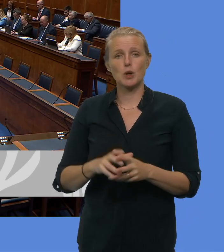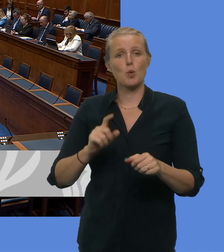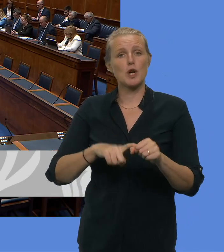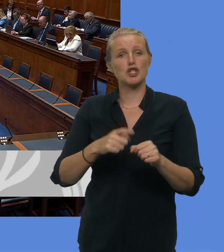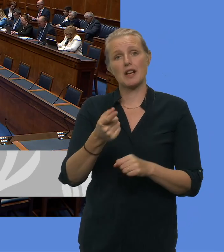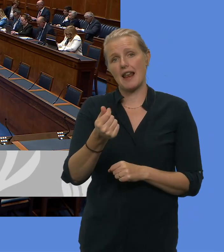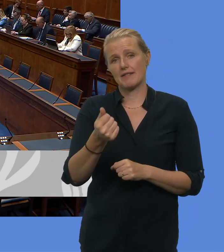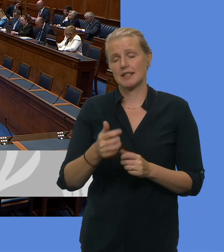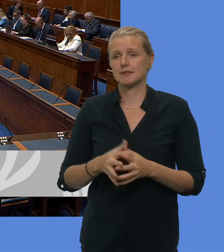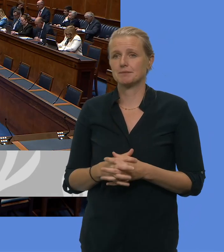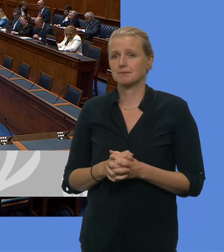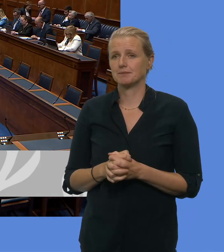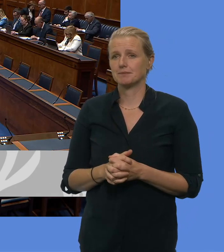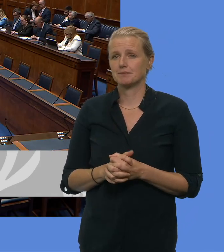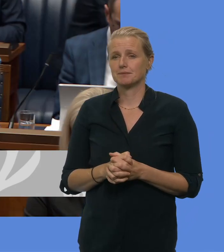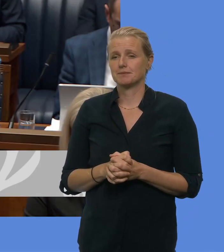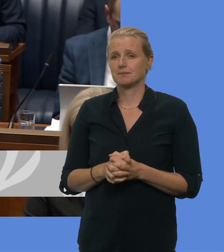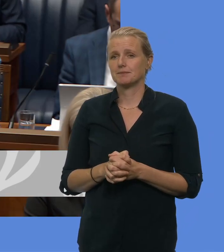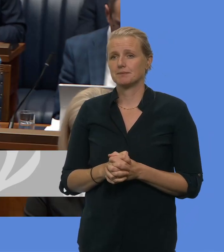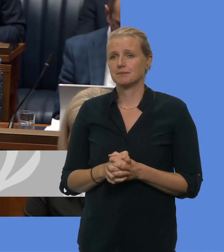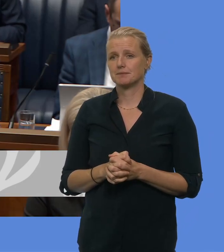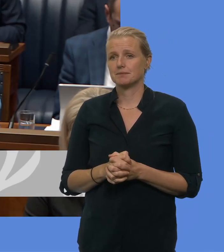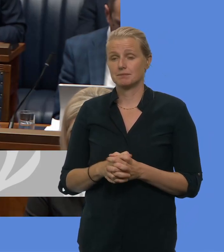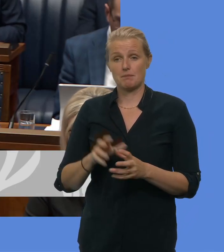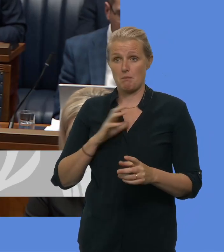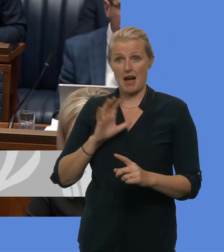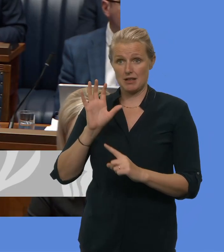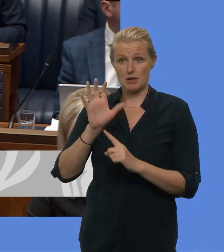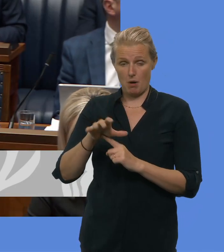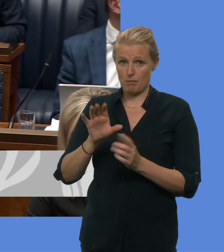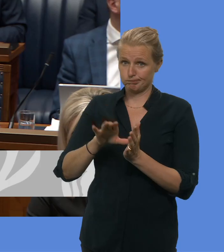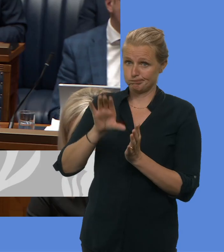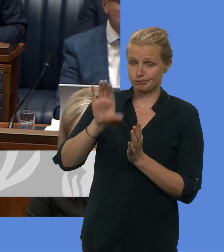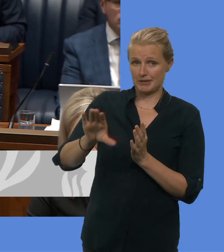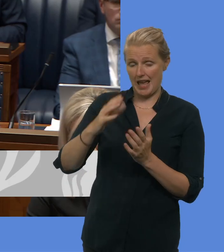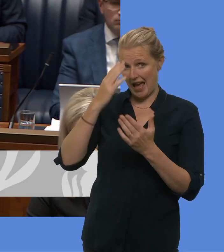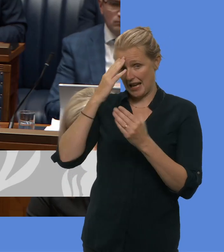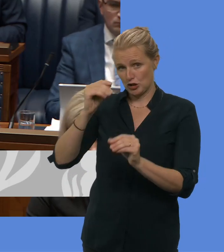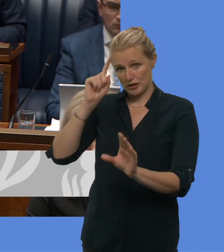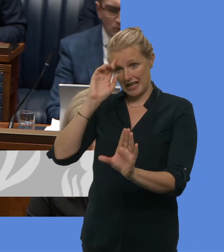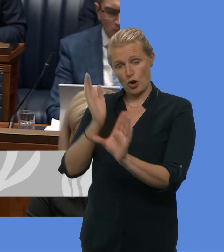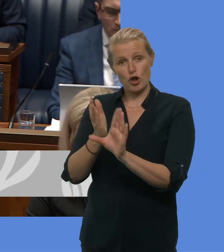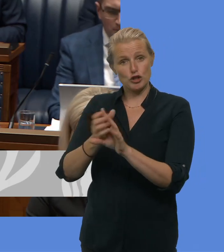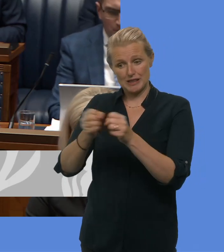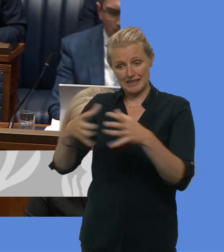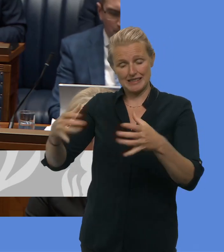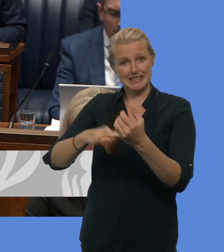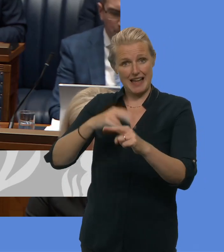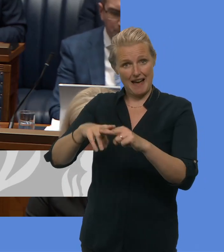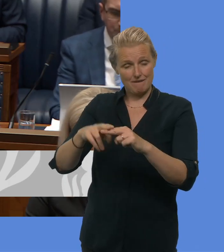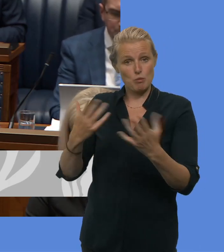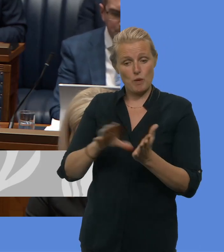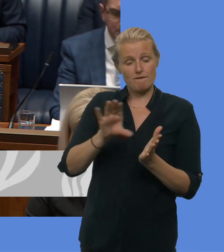please. Minister. Mr. Speaker, my department has invested in the educational psychology workforce and is currently funding 40